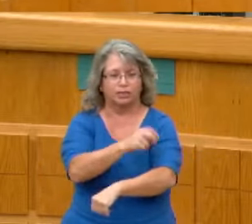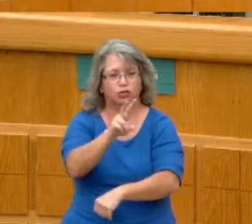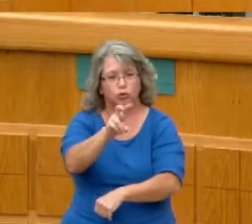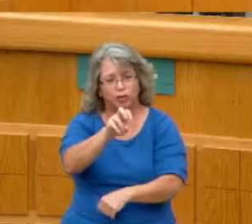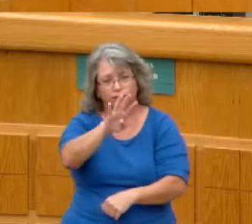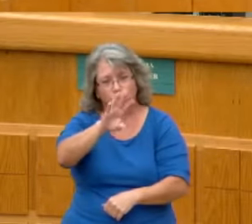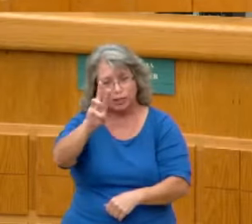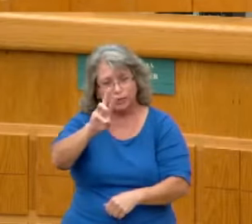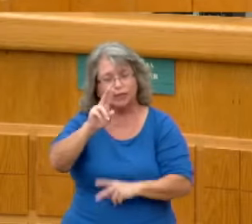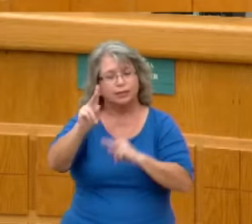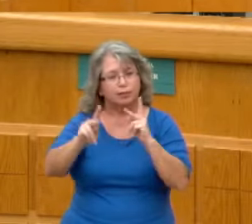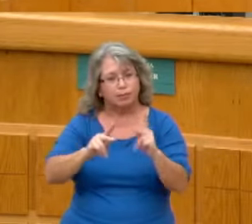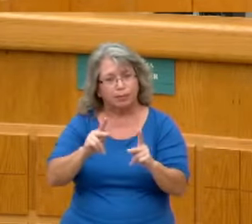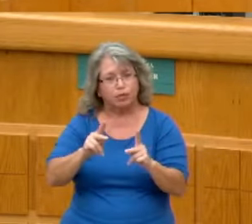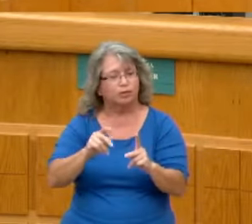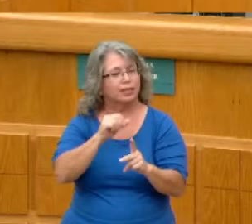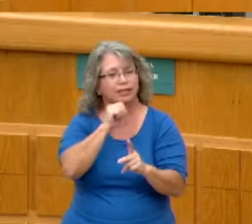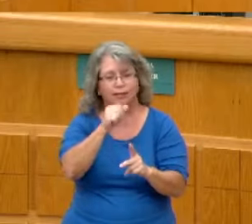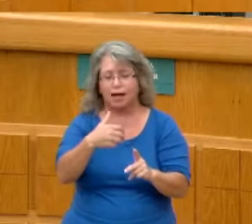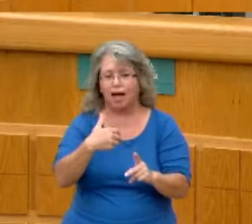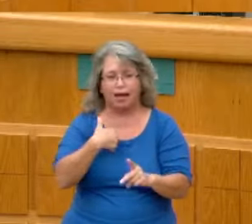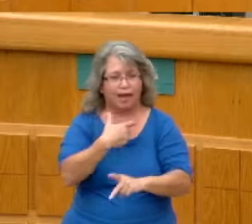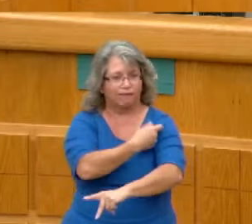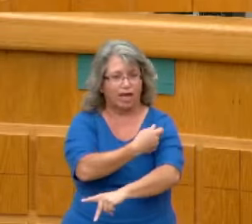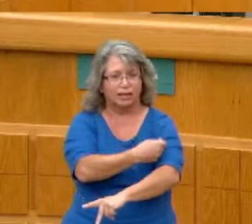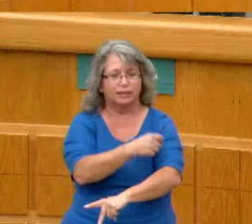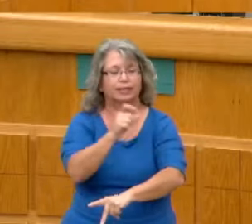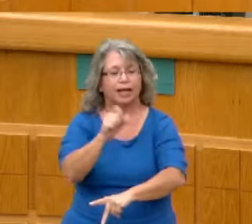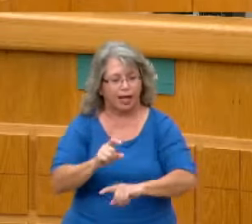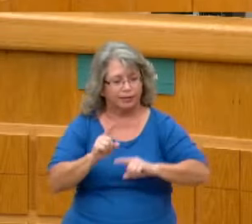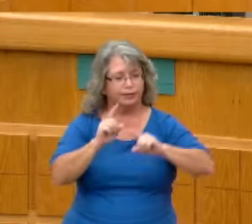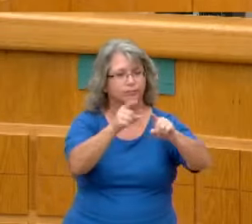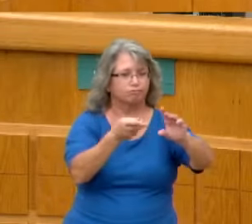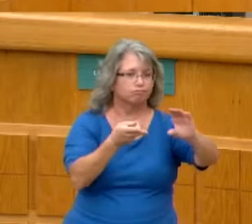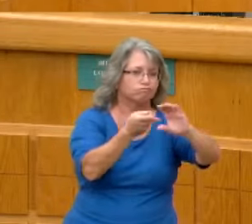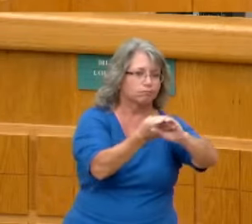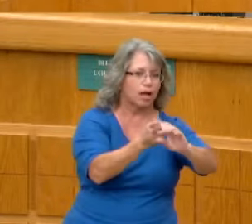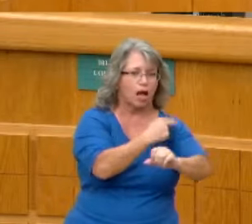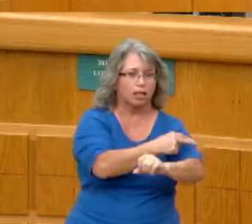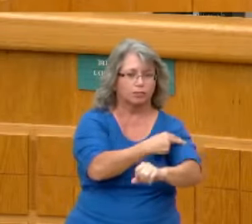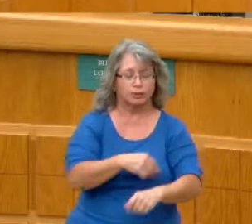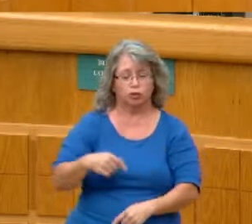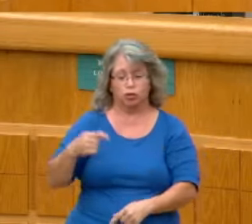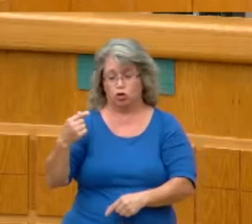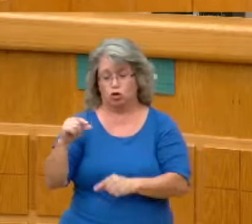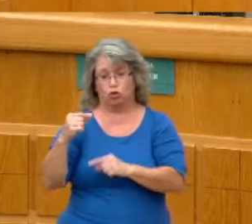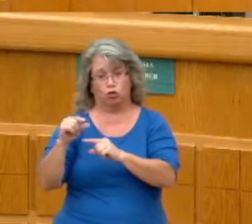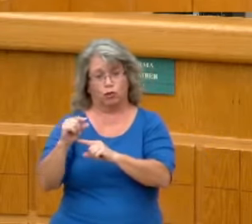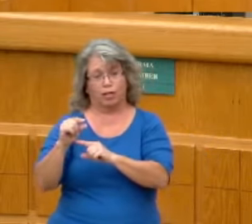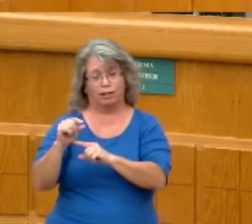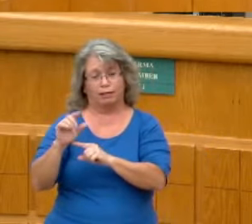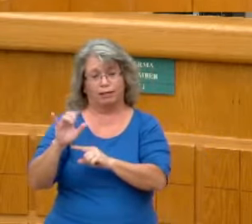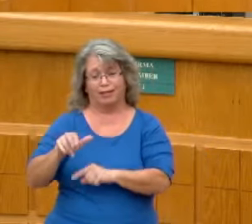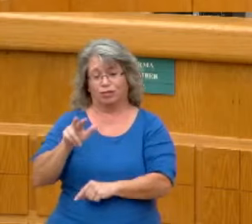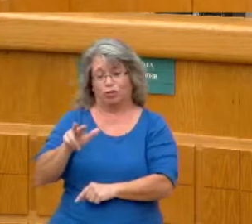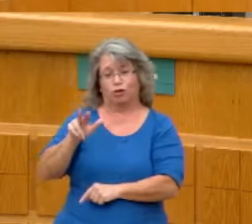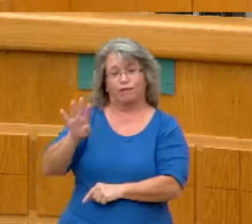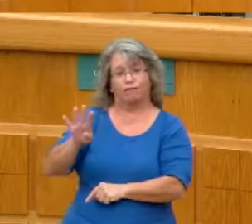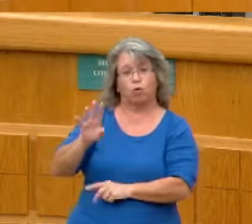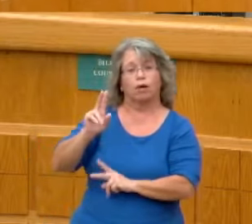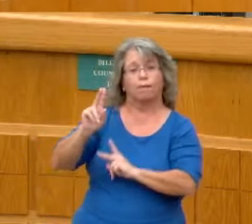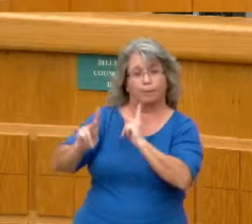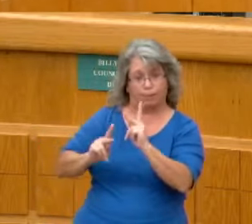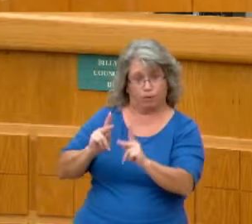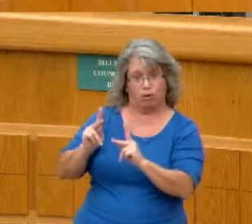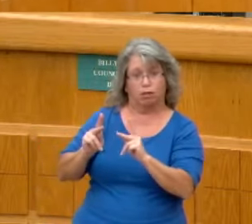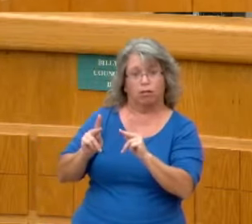were hospitalized that were not vaccinated. And then the green beds you see over here represents 34 people that